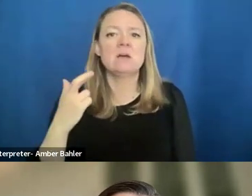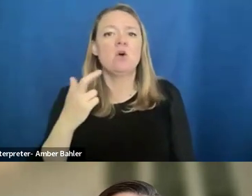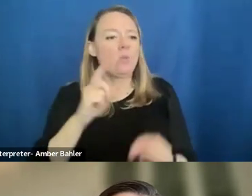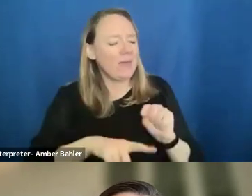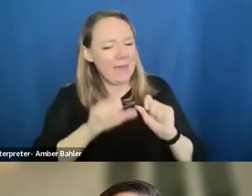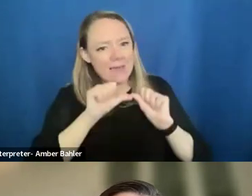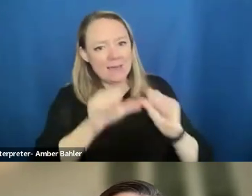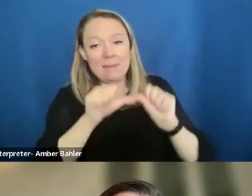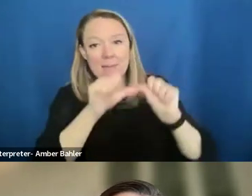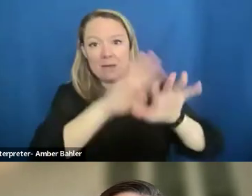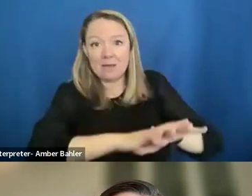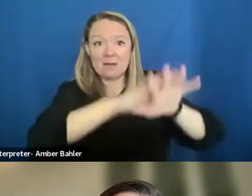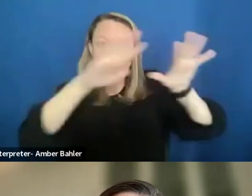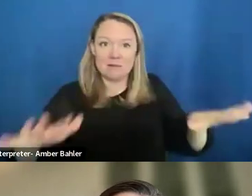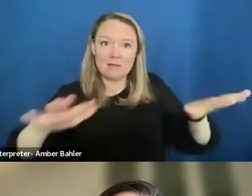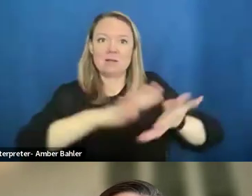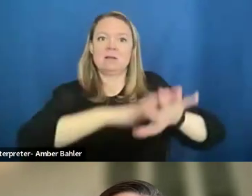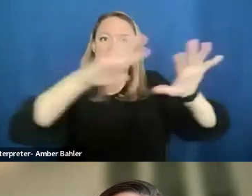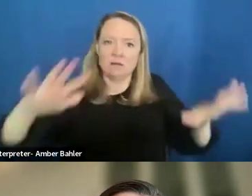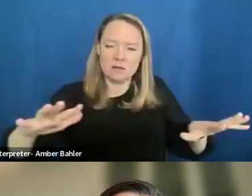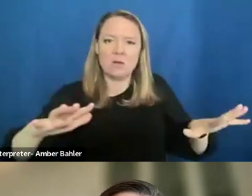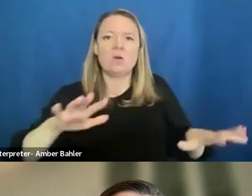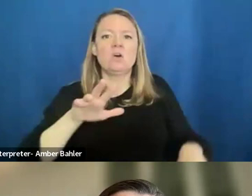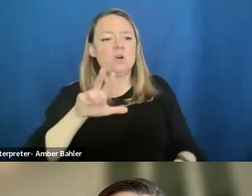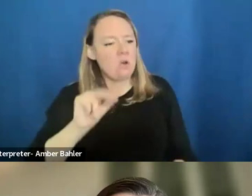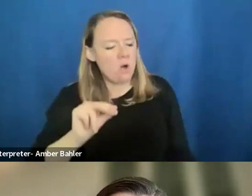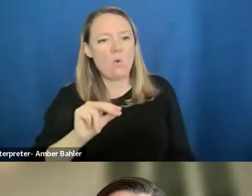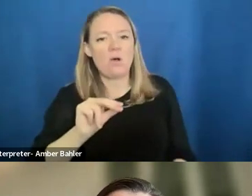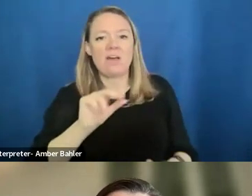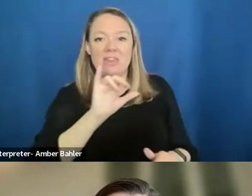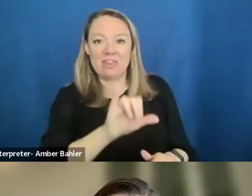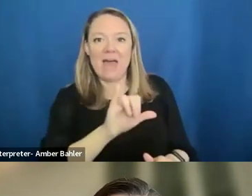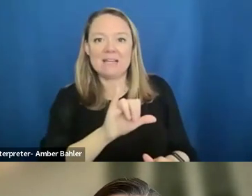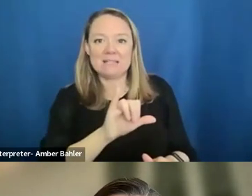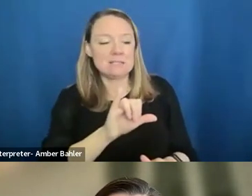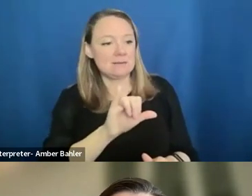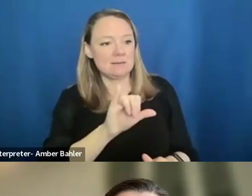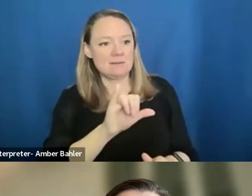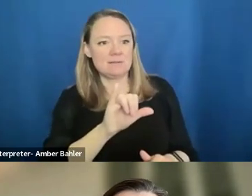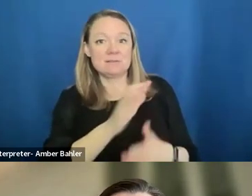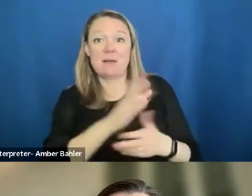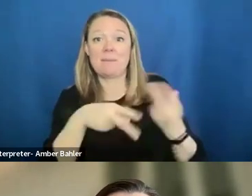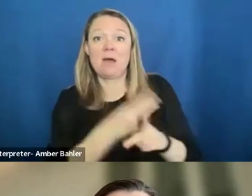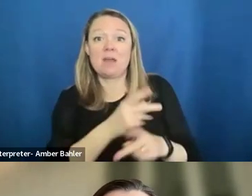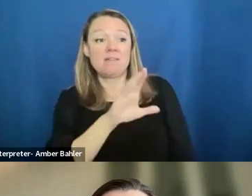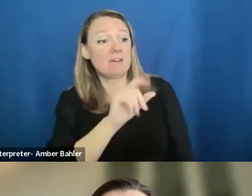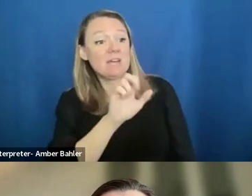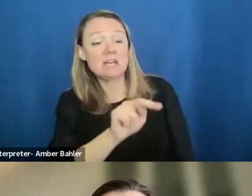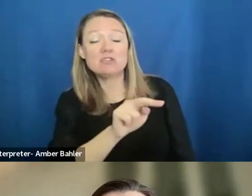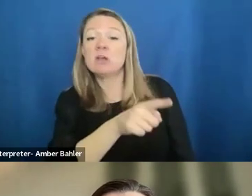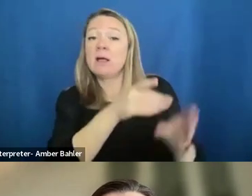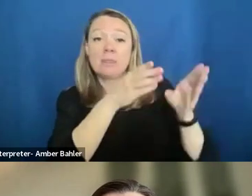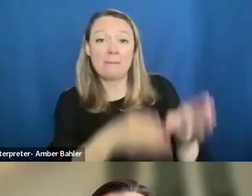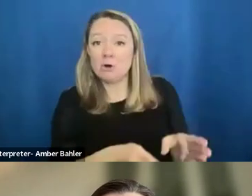They are conditions where someone's thinking ability to manage their life is not stable. And whether it's from an underlying mental